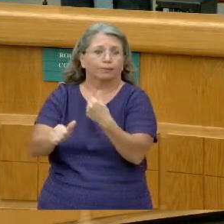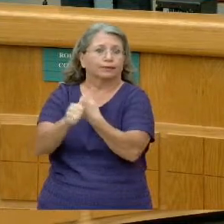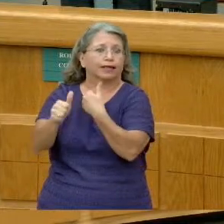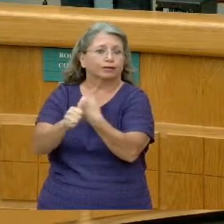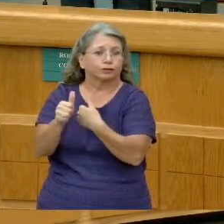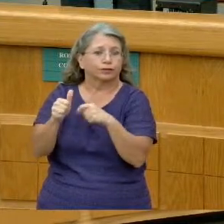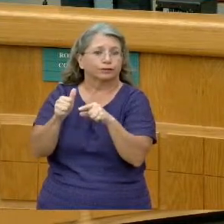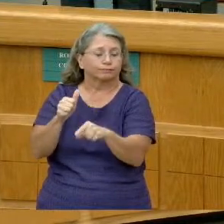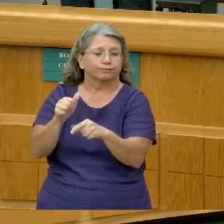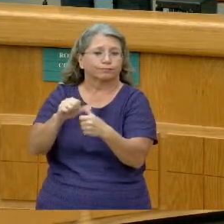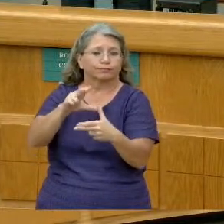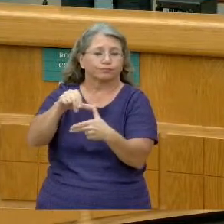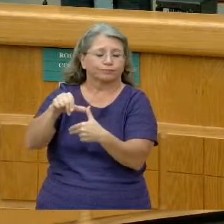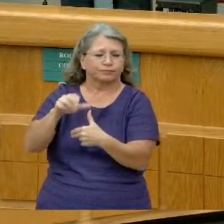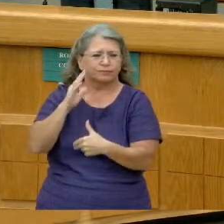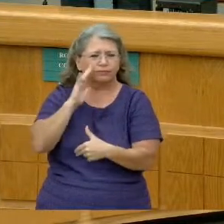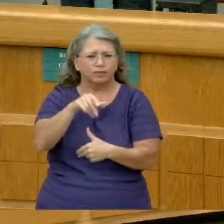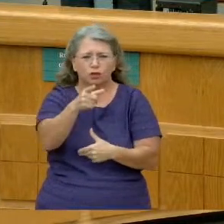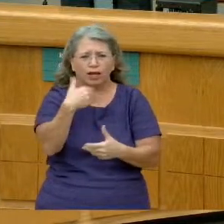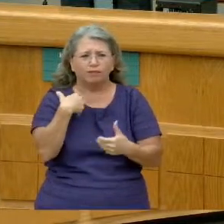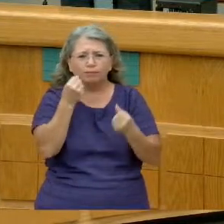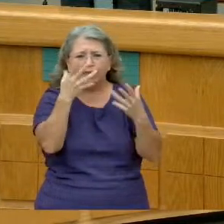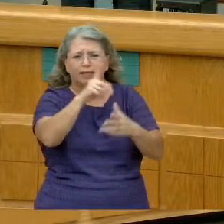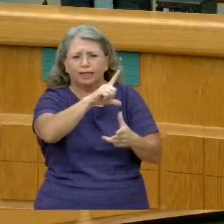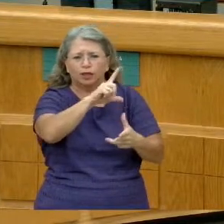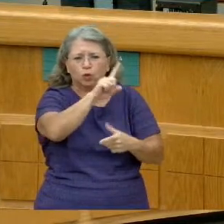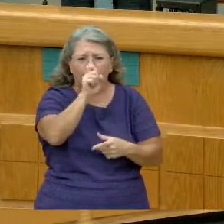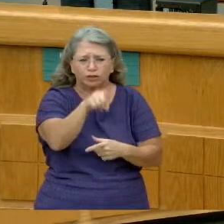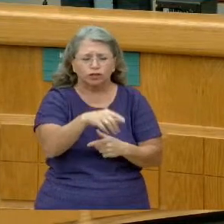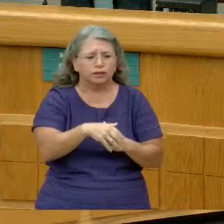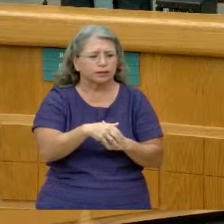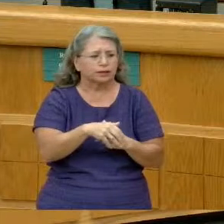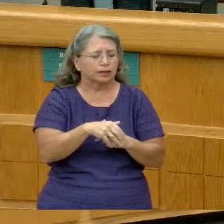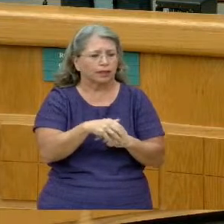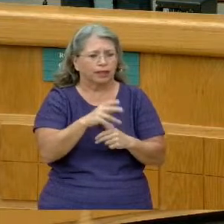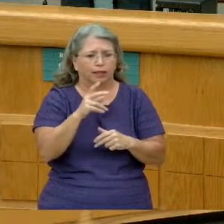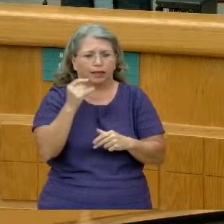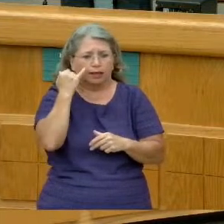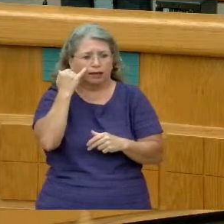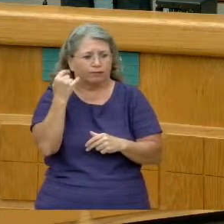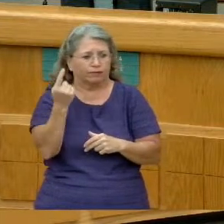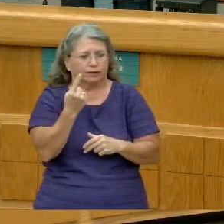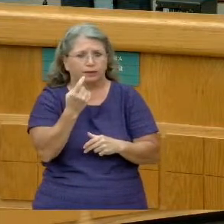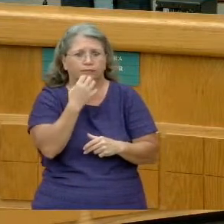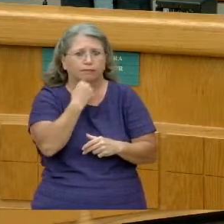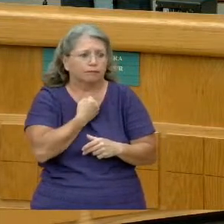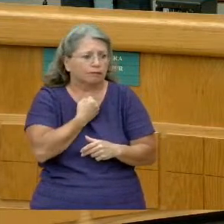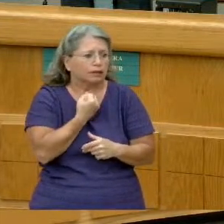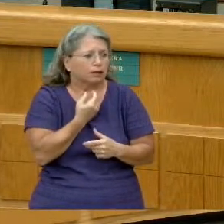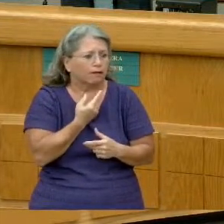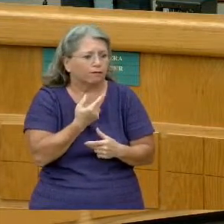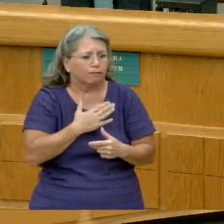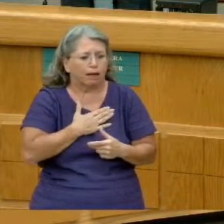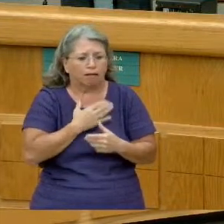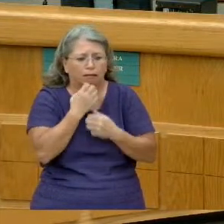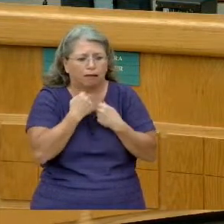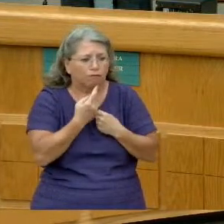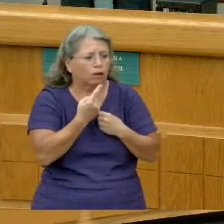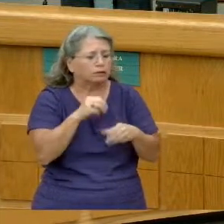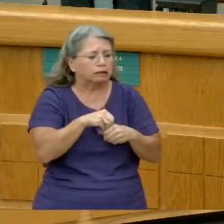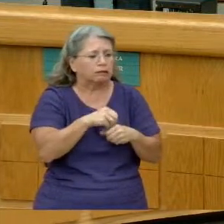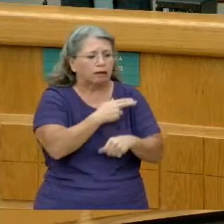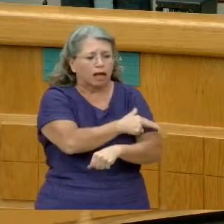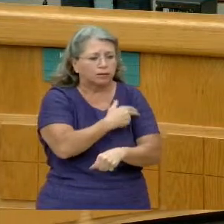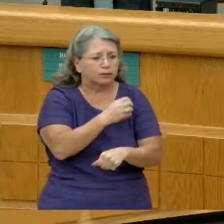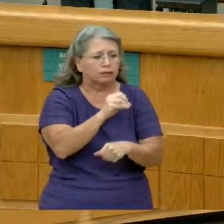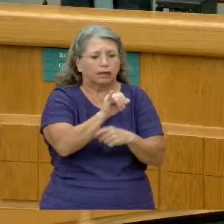are hospitalized with coronavirus, those in the ER, those vulnerable amongst us, and particularly those who are quarantined at